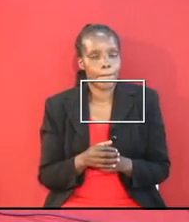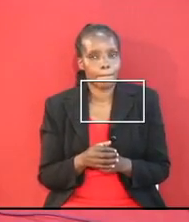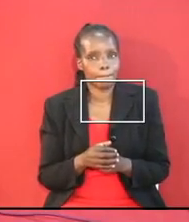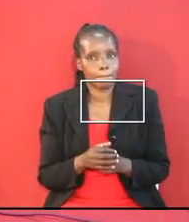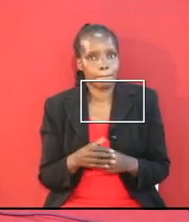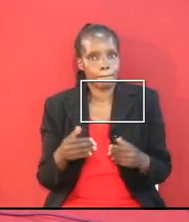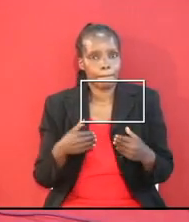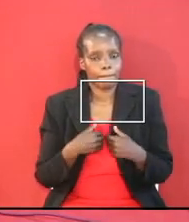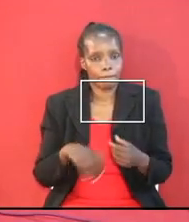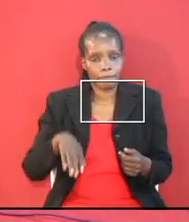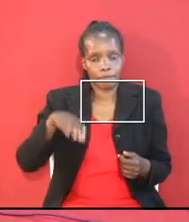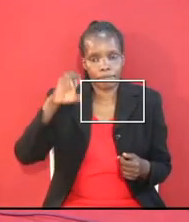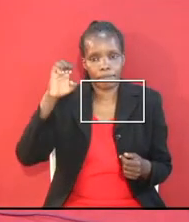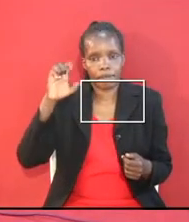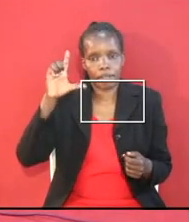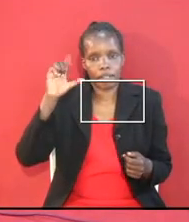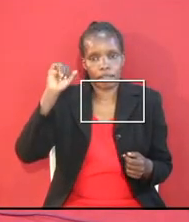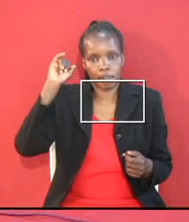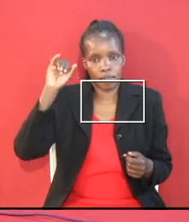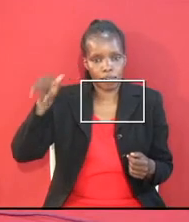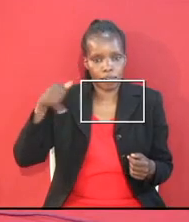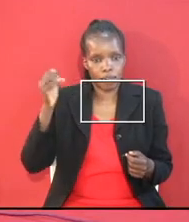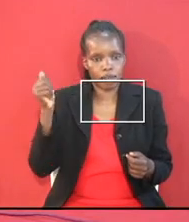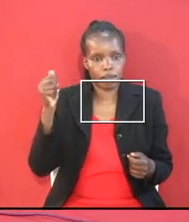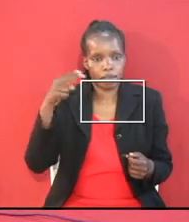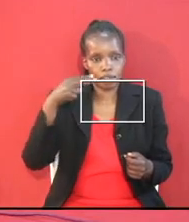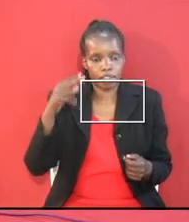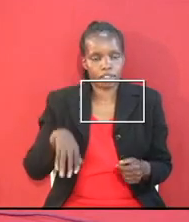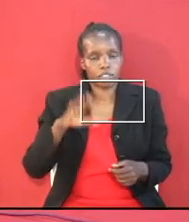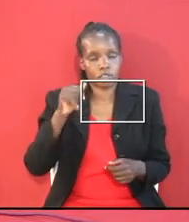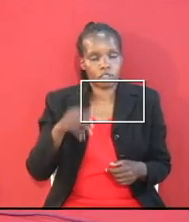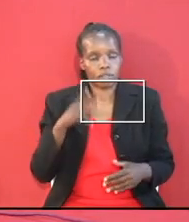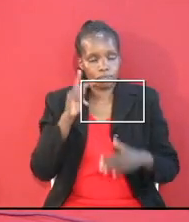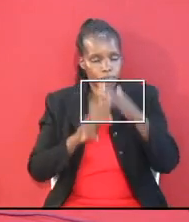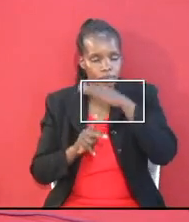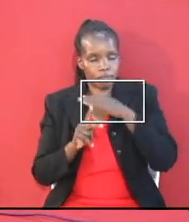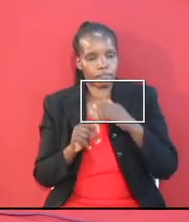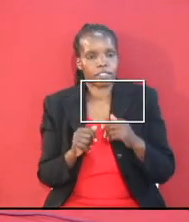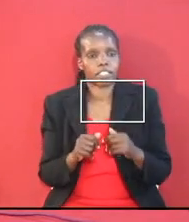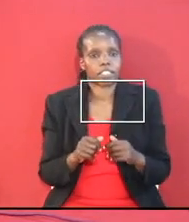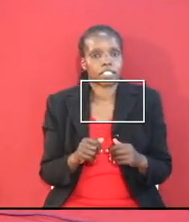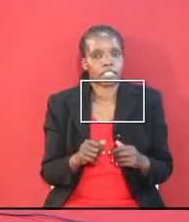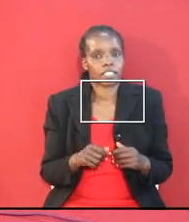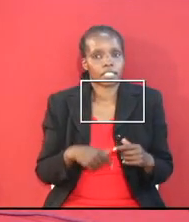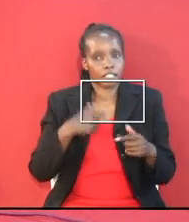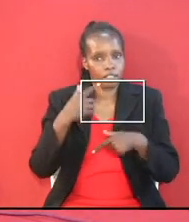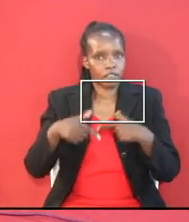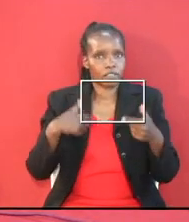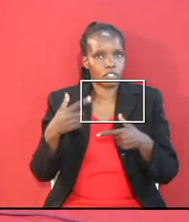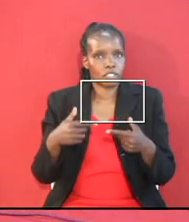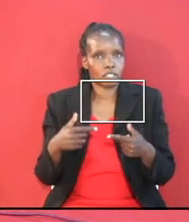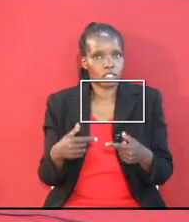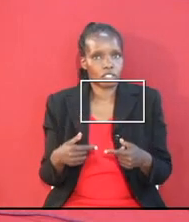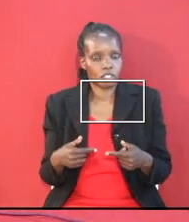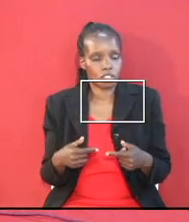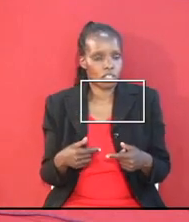We have Elijah. Elijah. He was called to be a prophet. He was called to be a prophet. He carried on that conditioning.